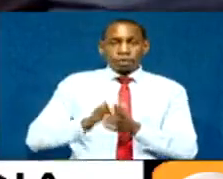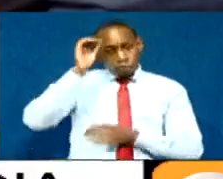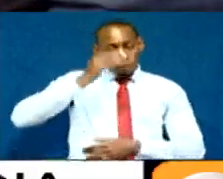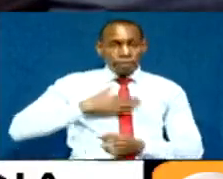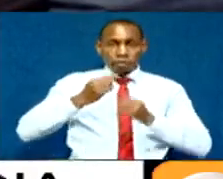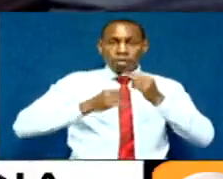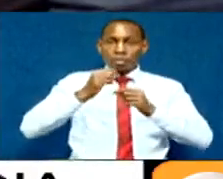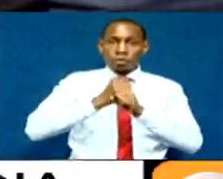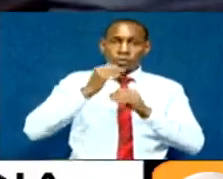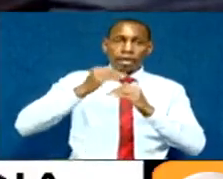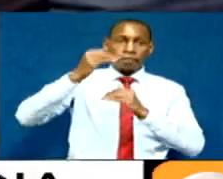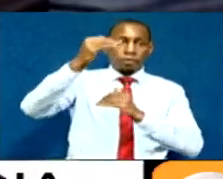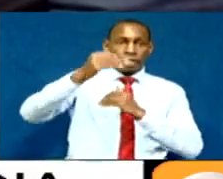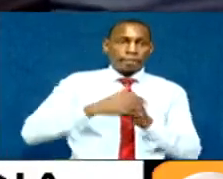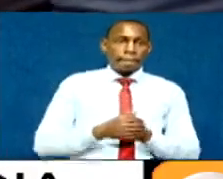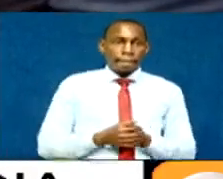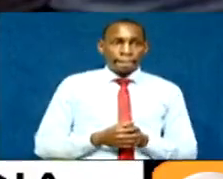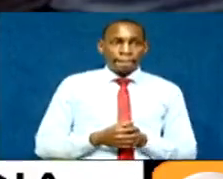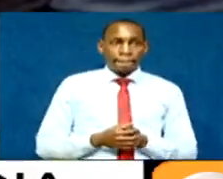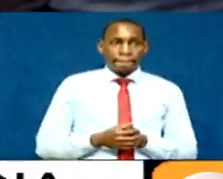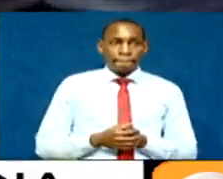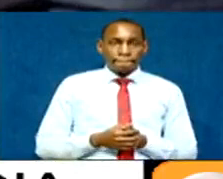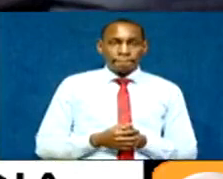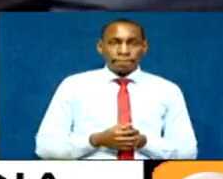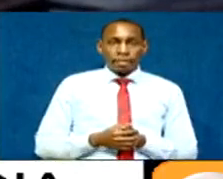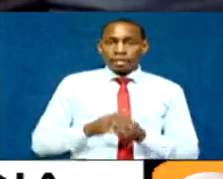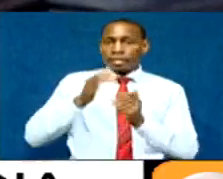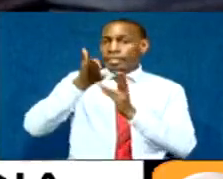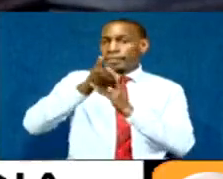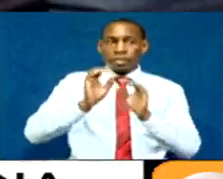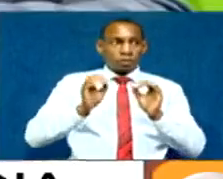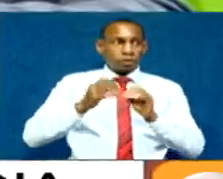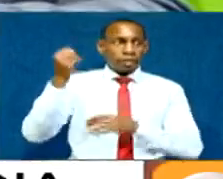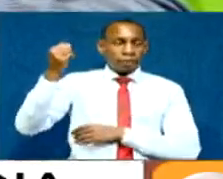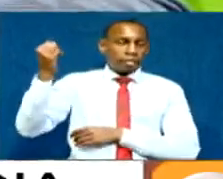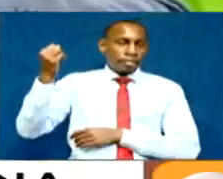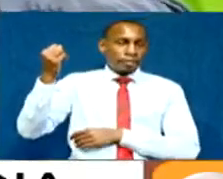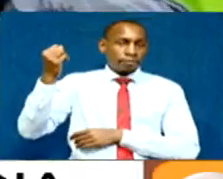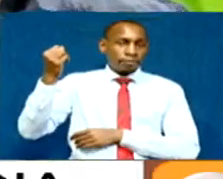we are moving forward. So as to whether there's interference with